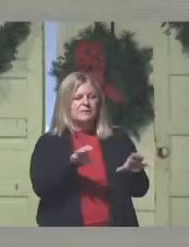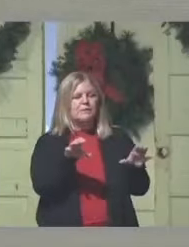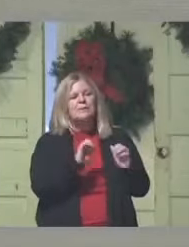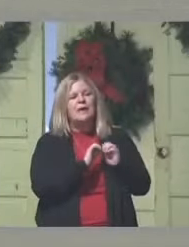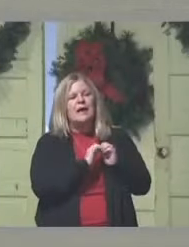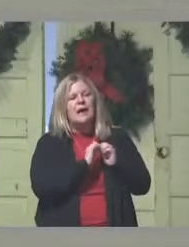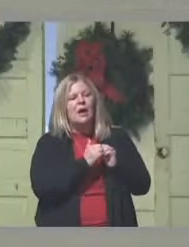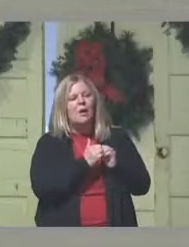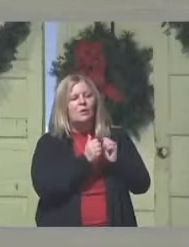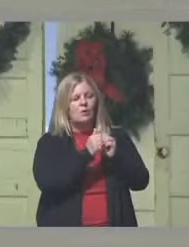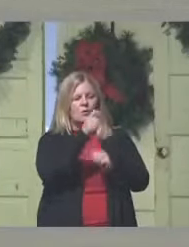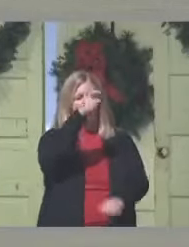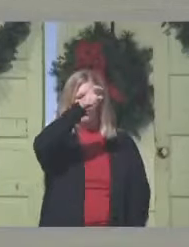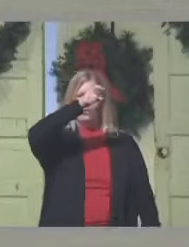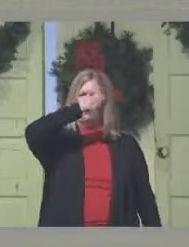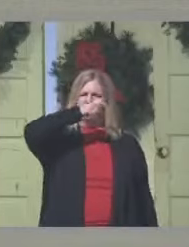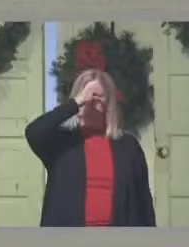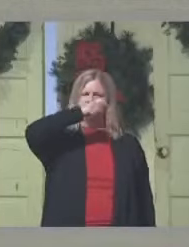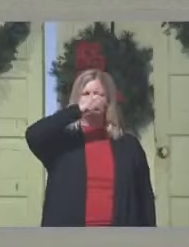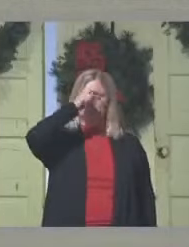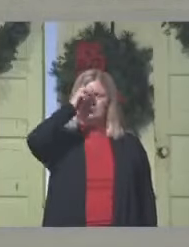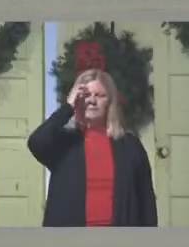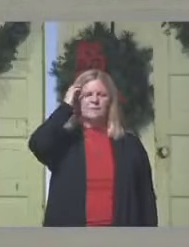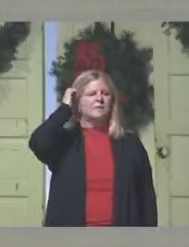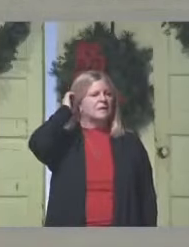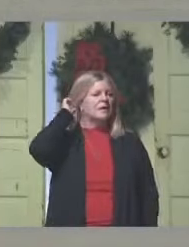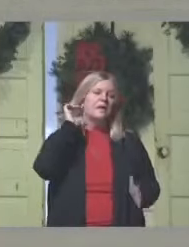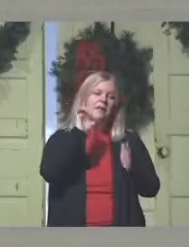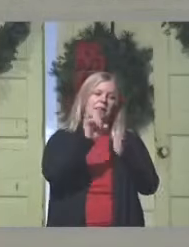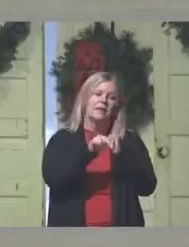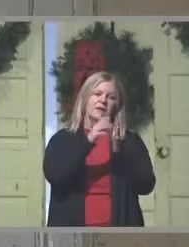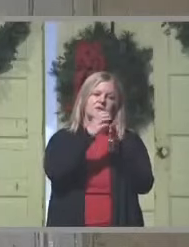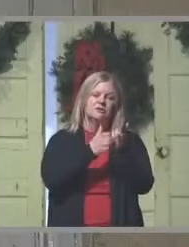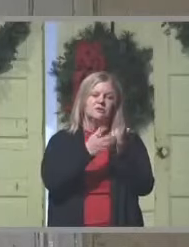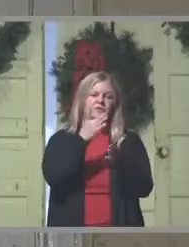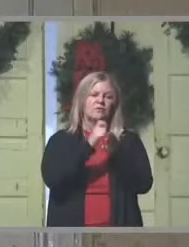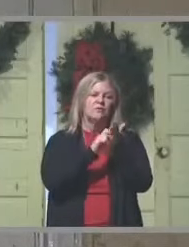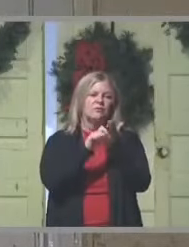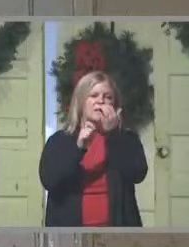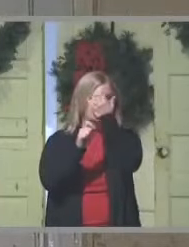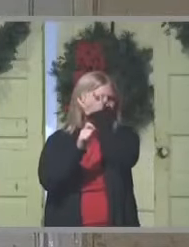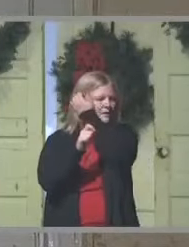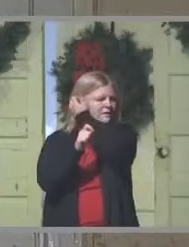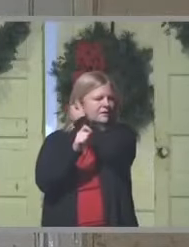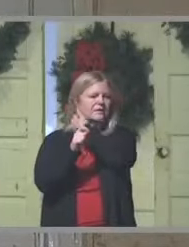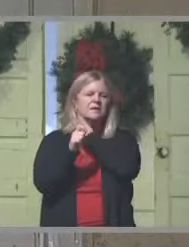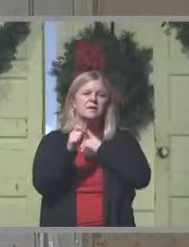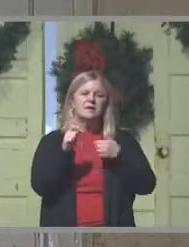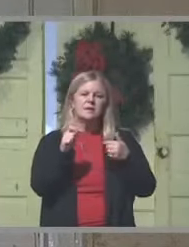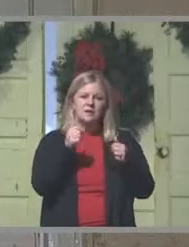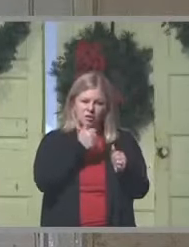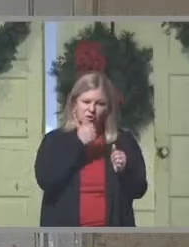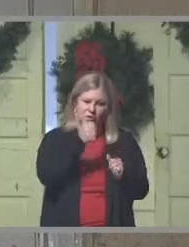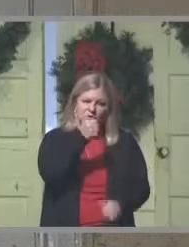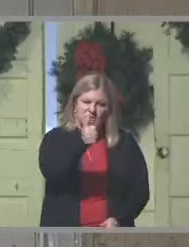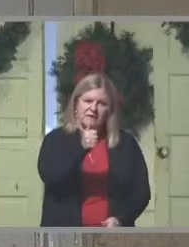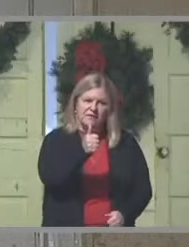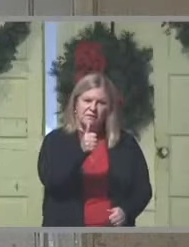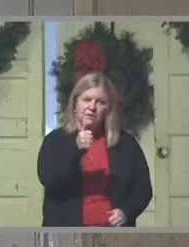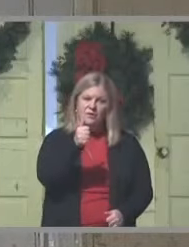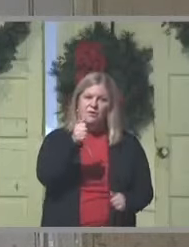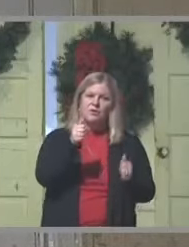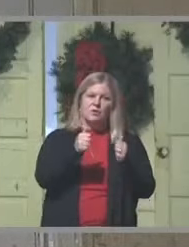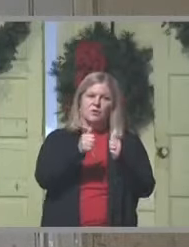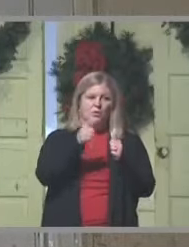all wisdom. As he goes on to write later in chapter 4, he writes, conduct yourselves with wisdom